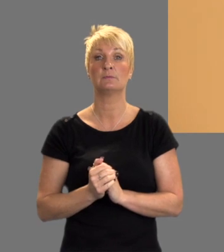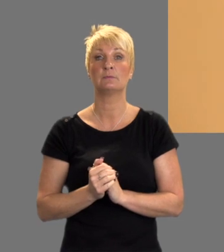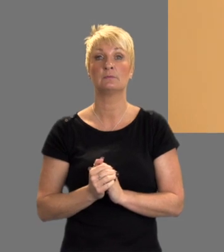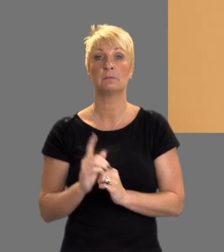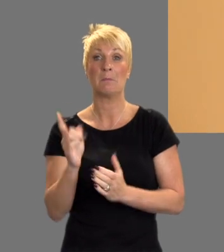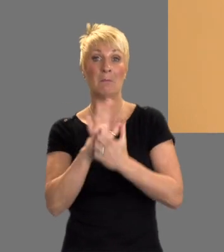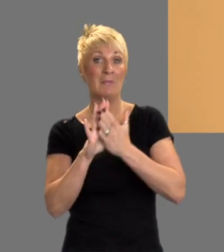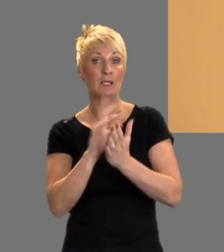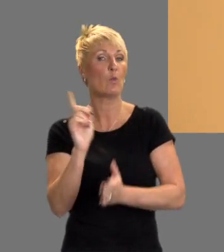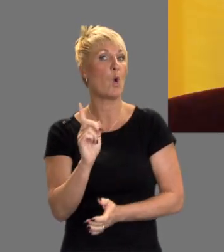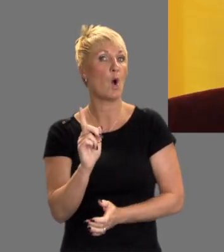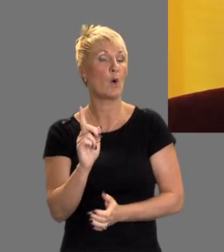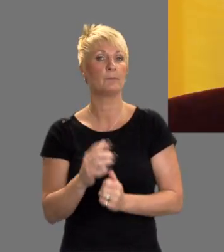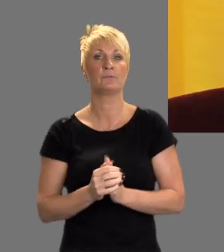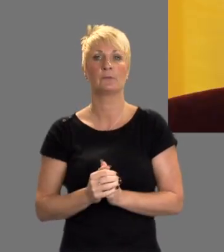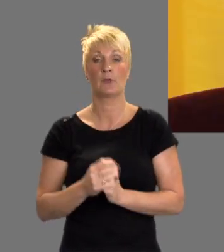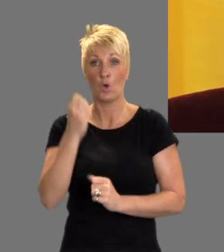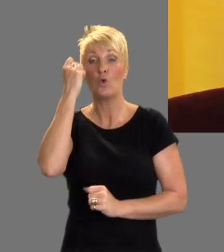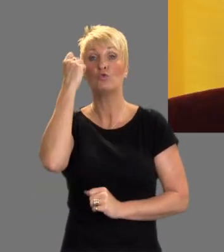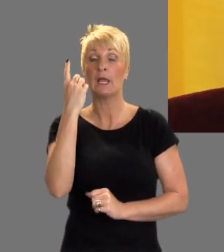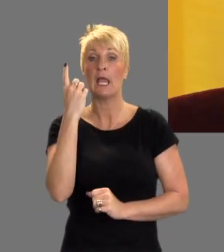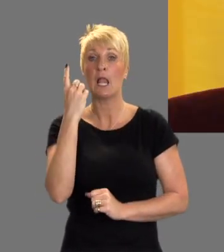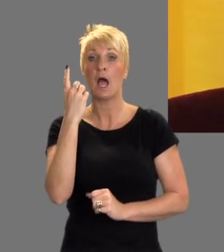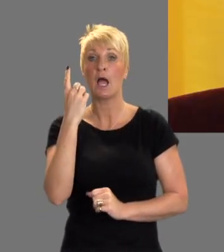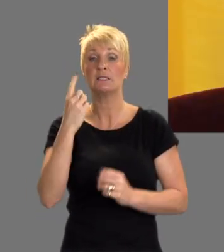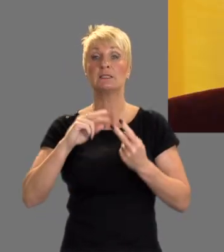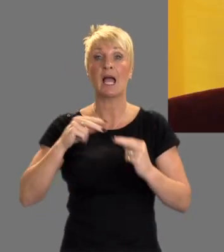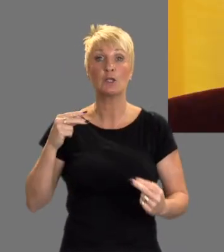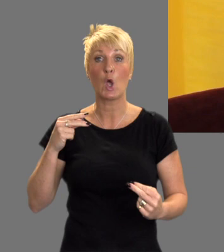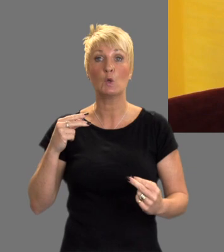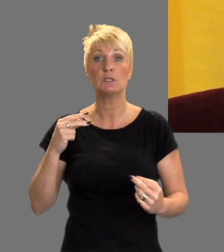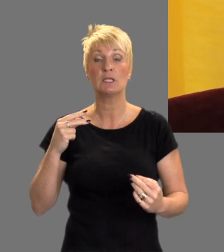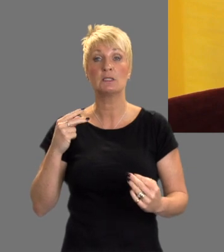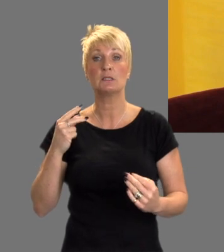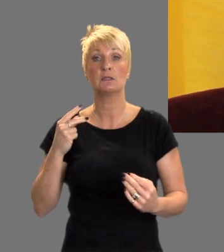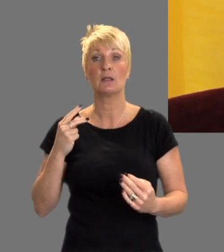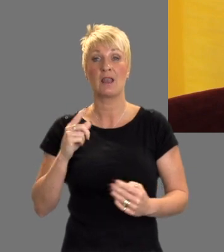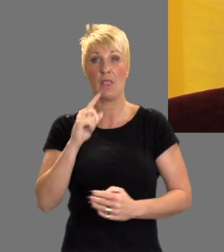what this might mean. I realise that the diagnosis is just the